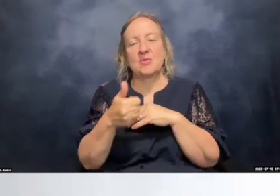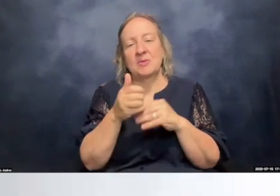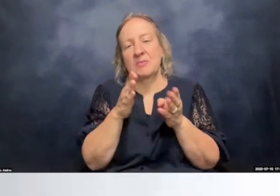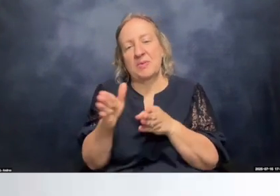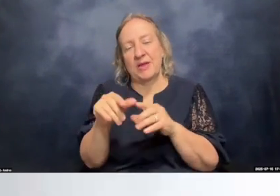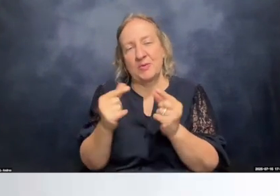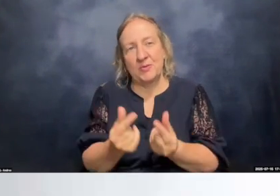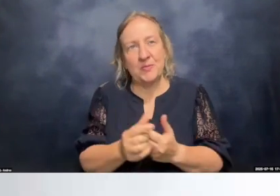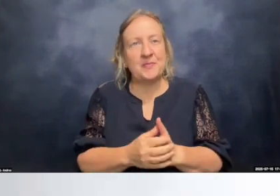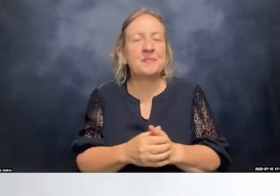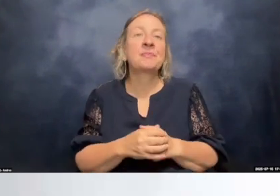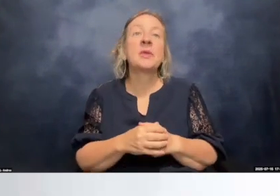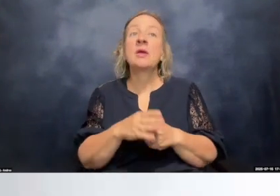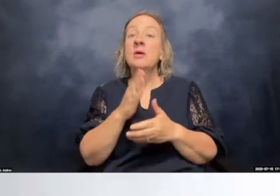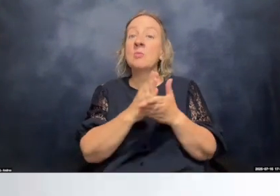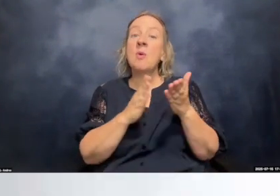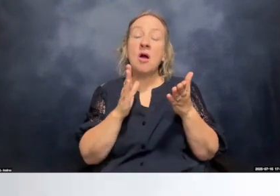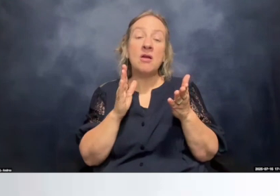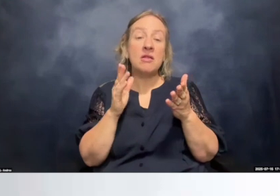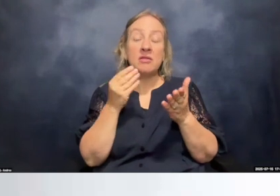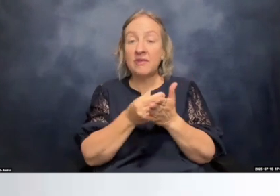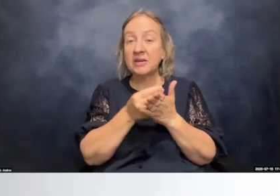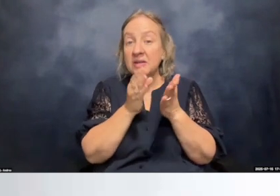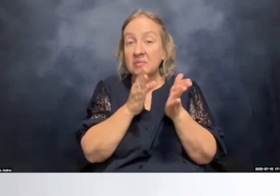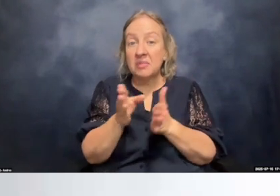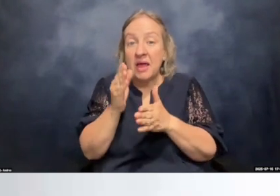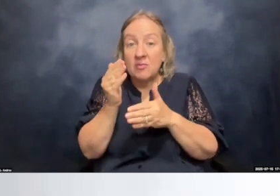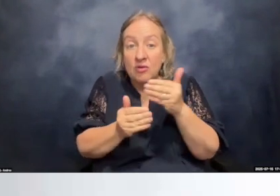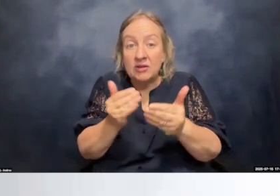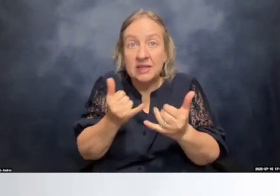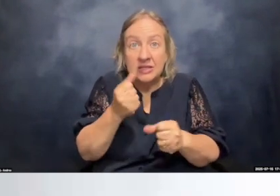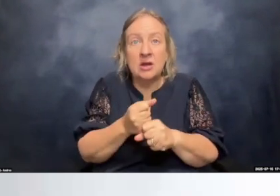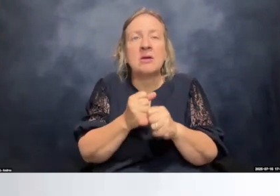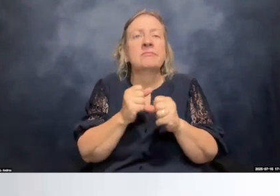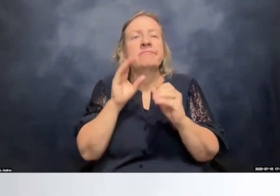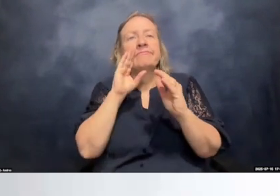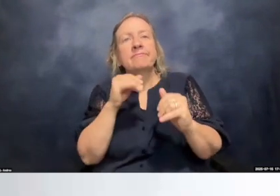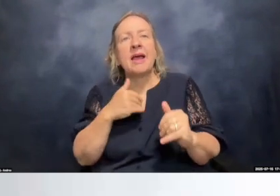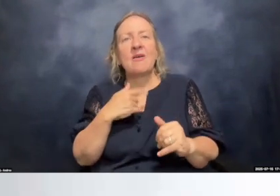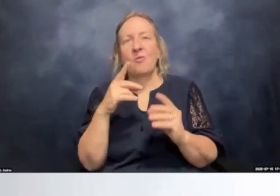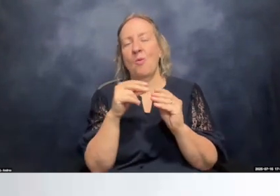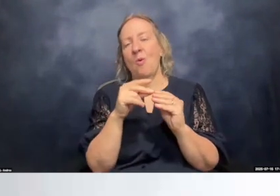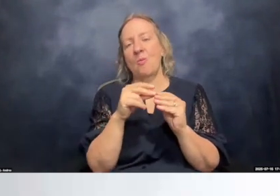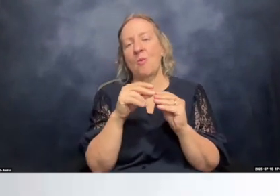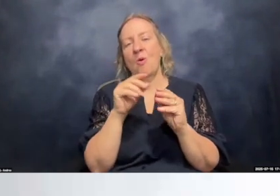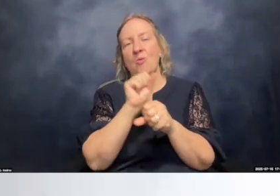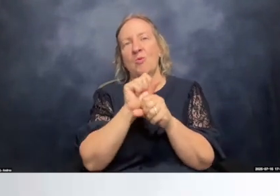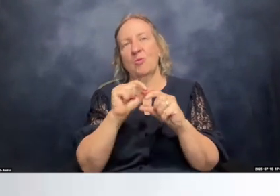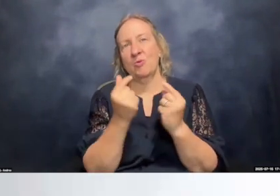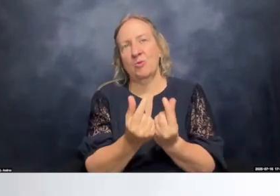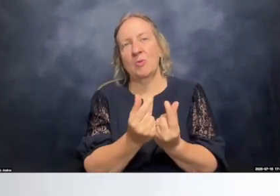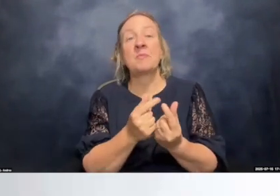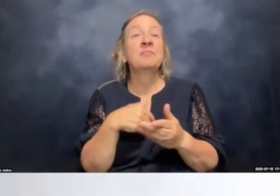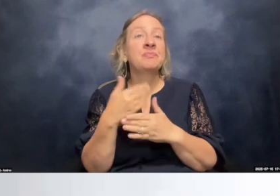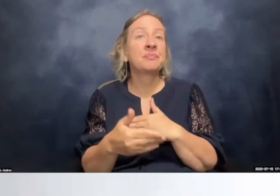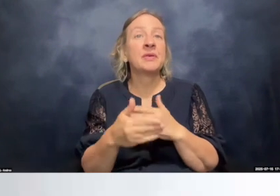As part of the funding plan process this year, we plan to schedule one more public work group for the clean mobility investments. The next one is